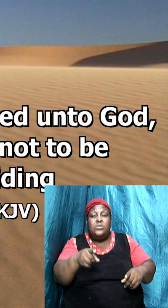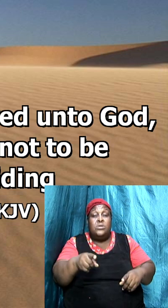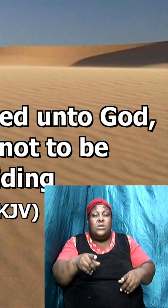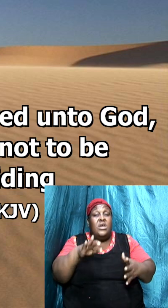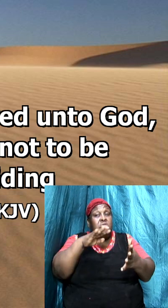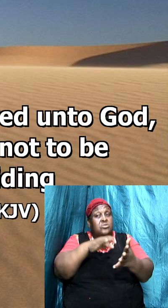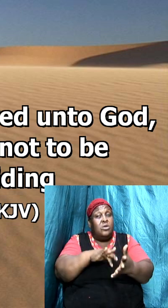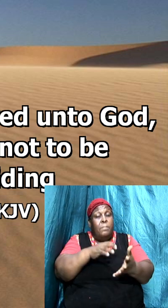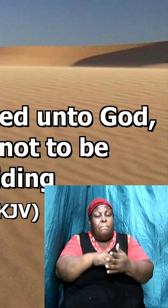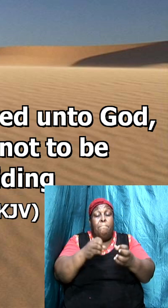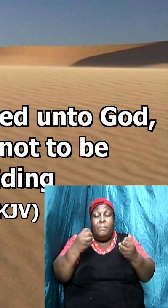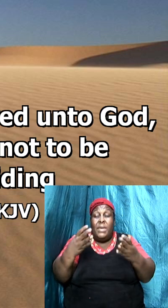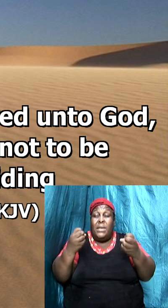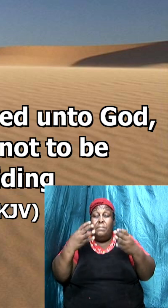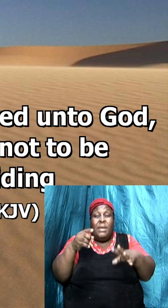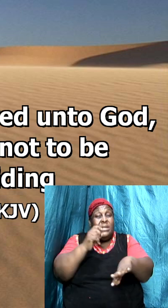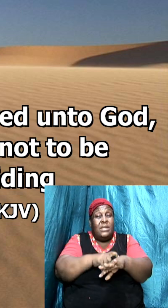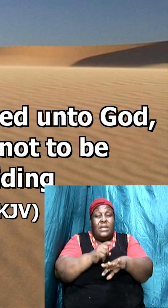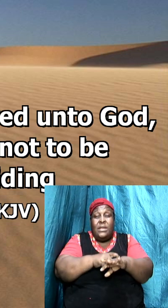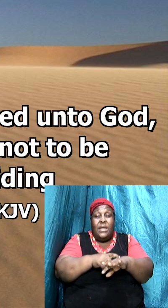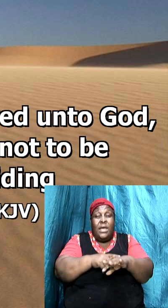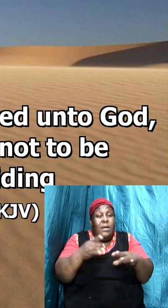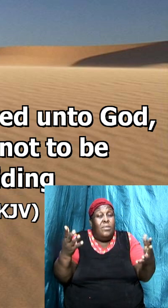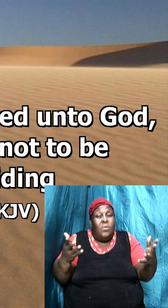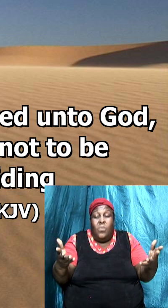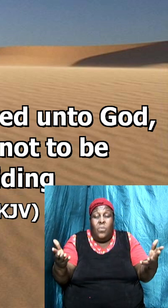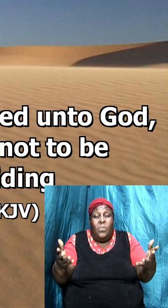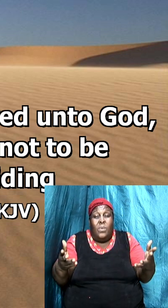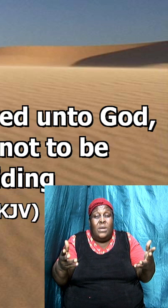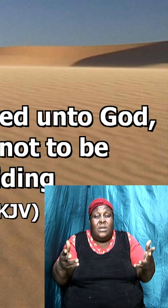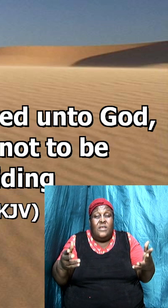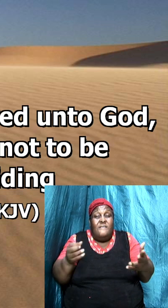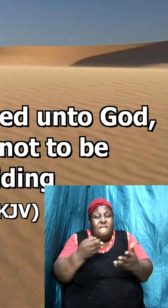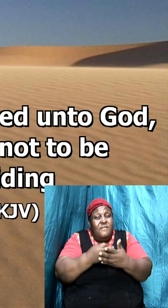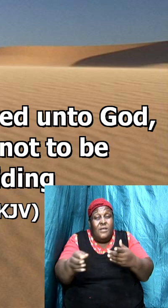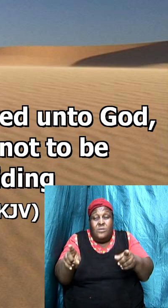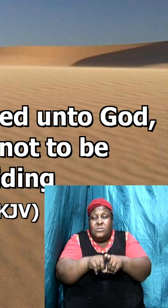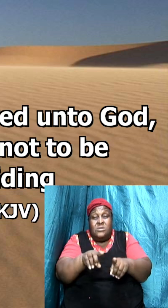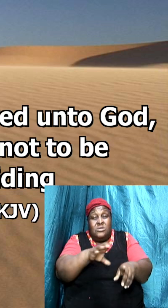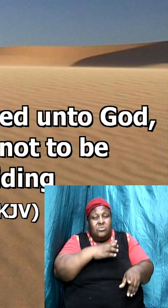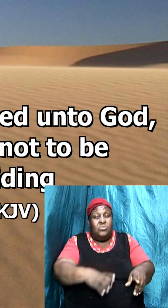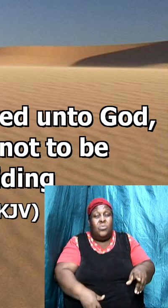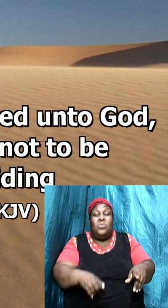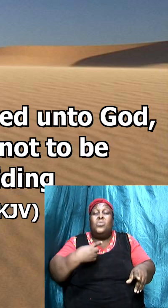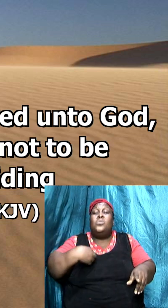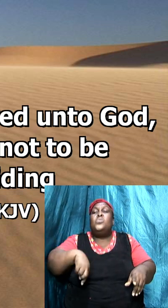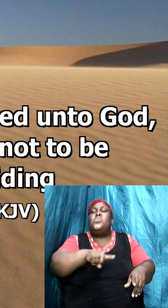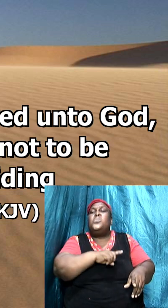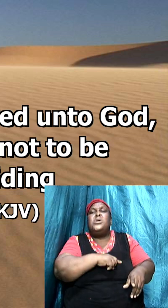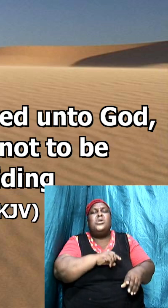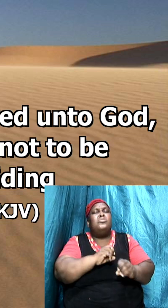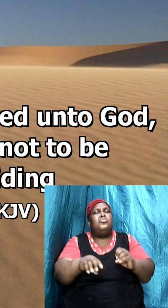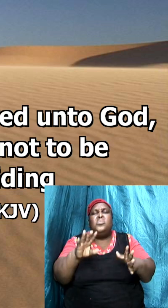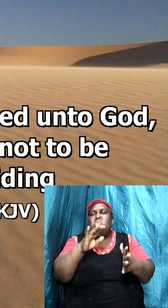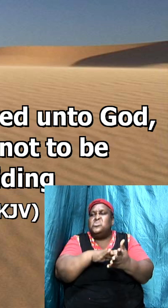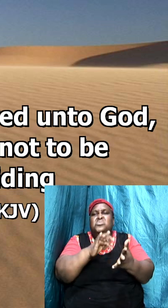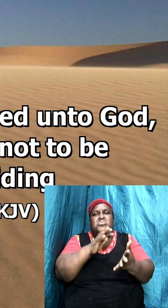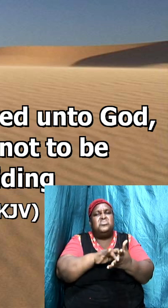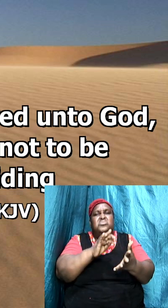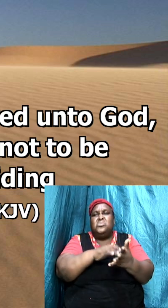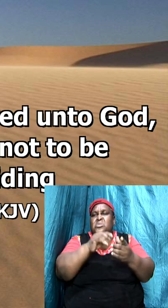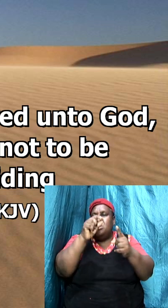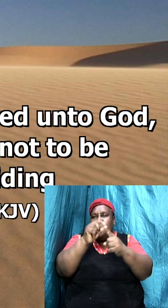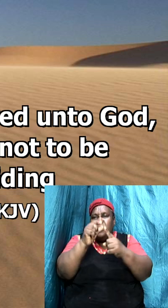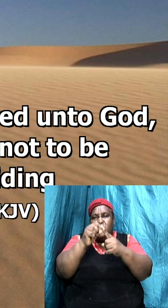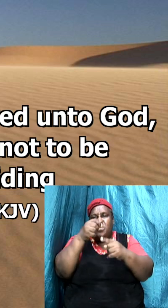What befalls us as Christians is that we do not study the